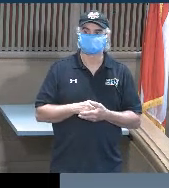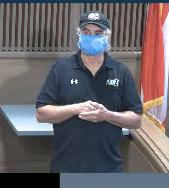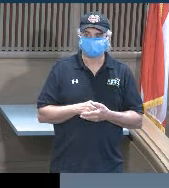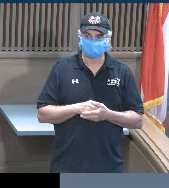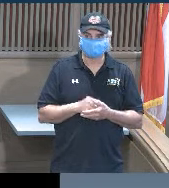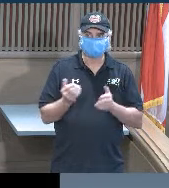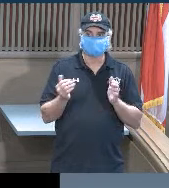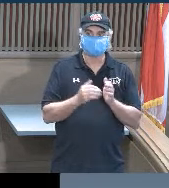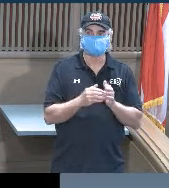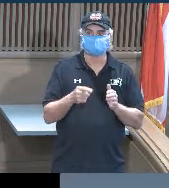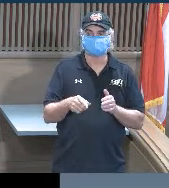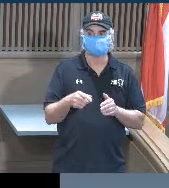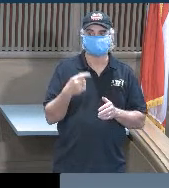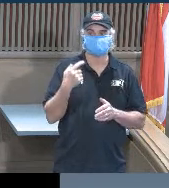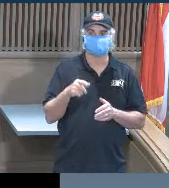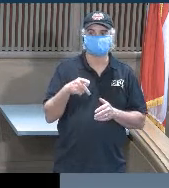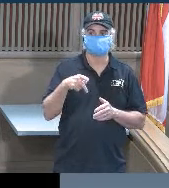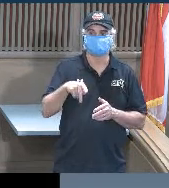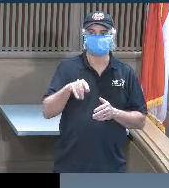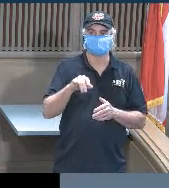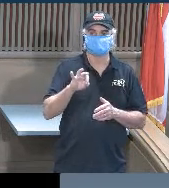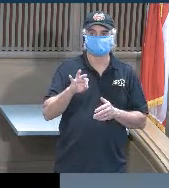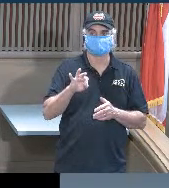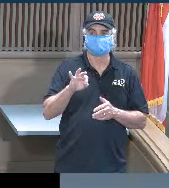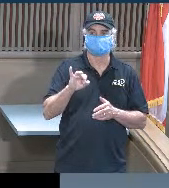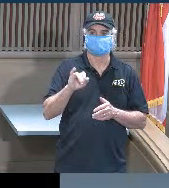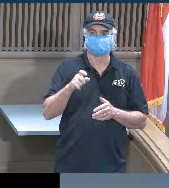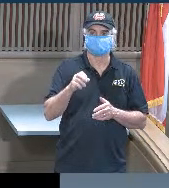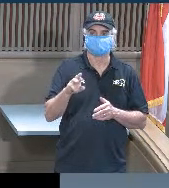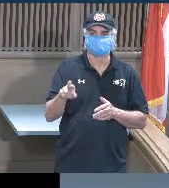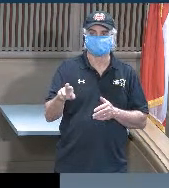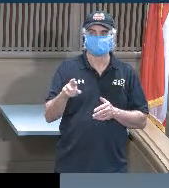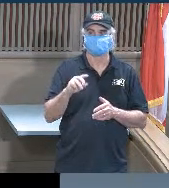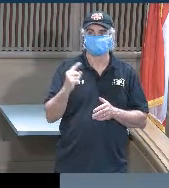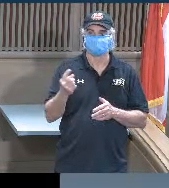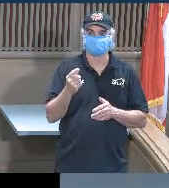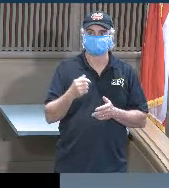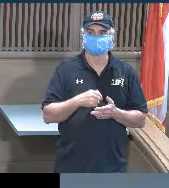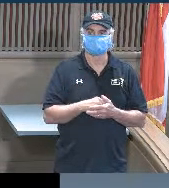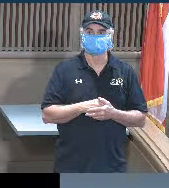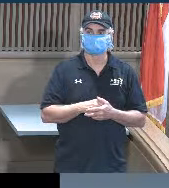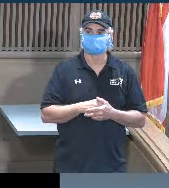And again, as I said, we will be giving Pfizer and Pfizer only.